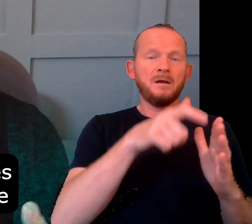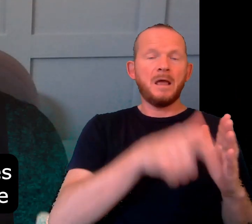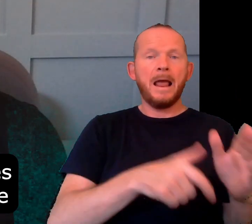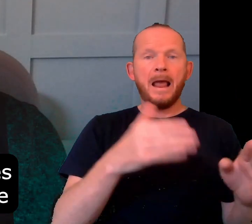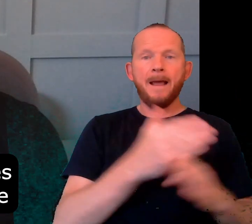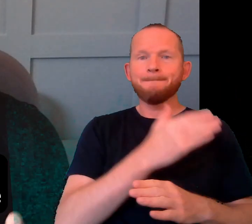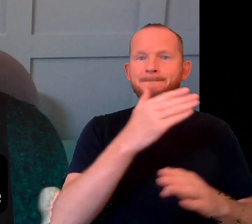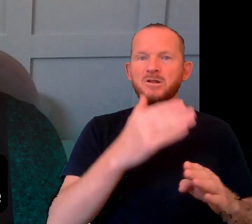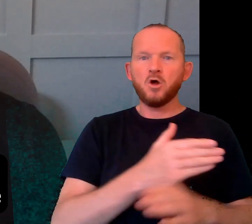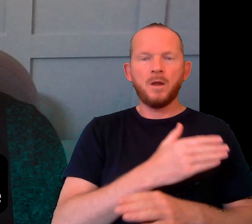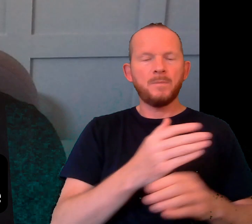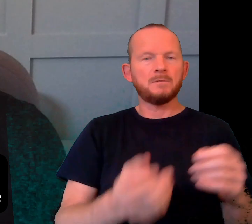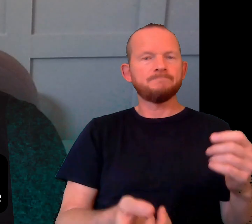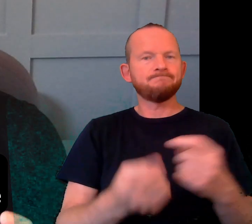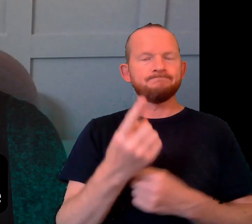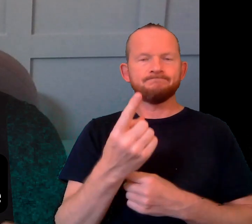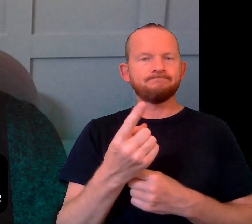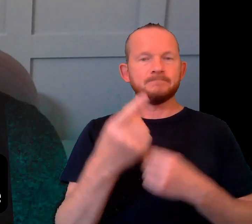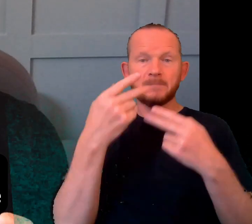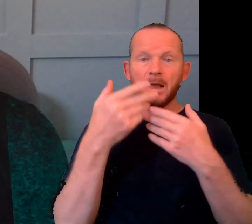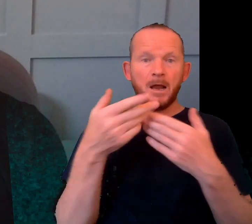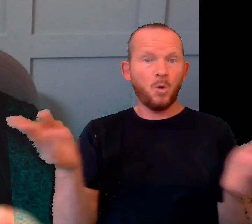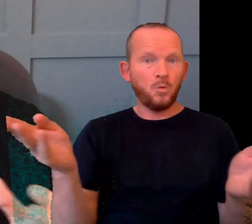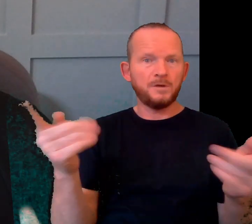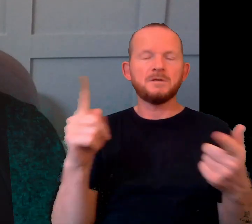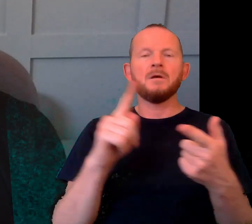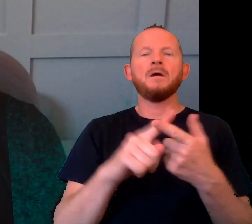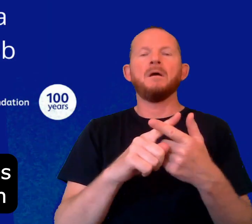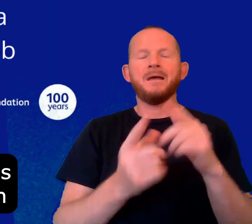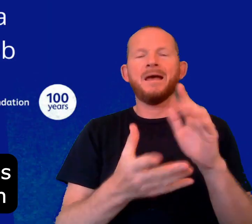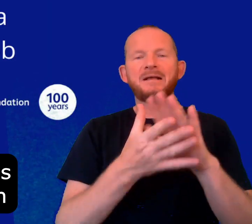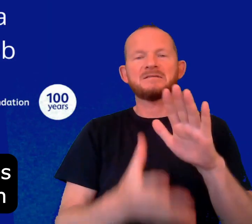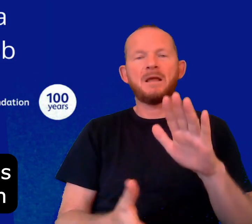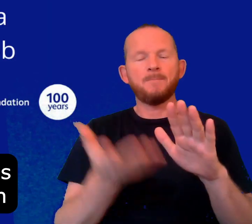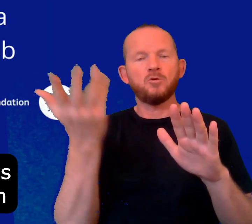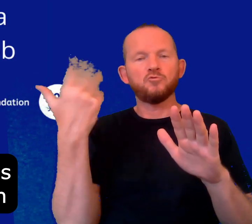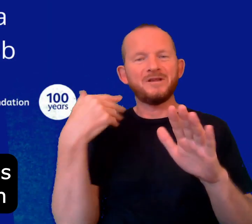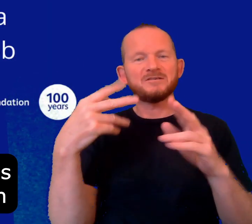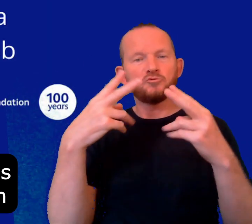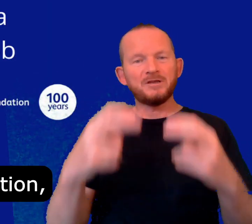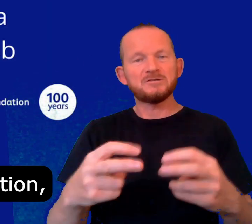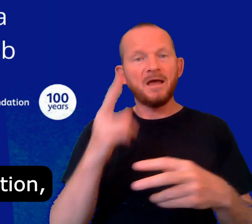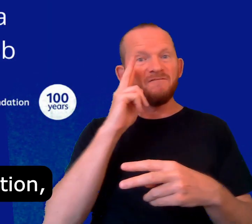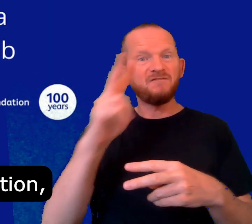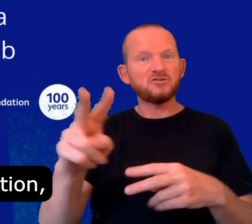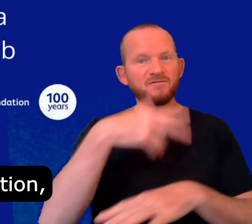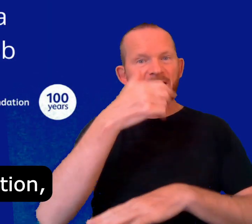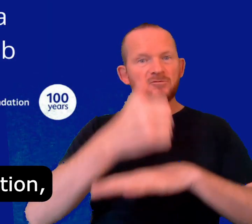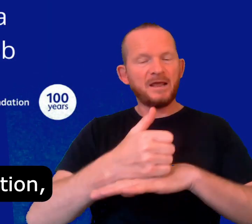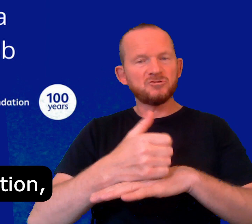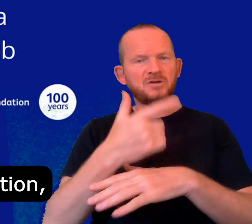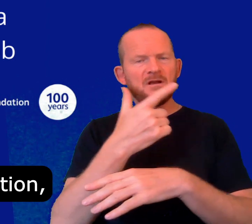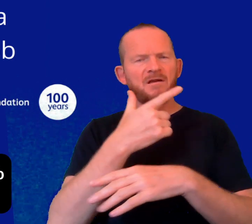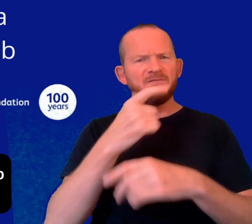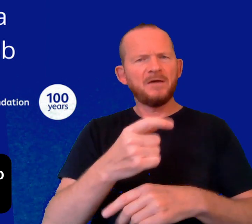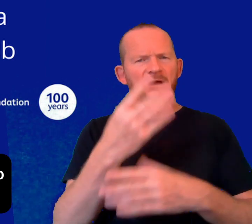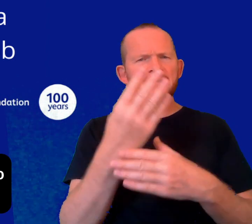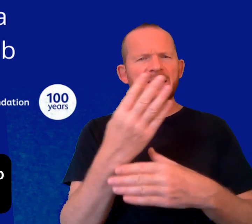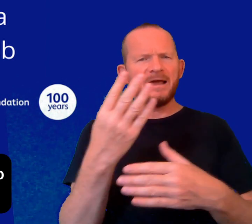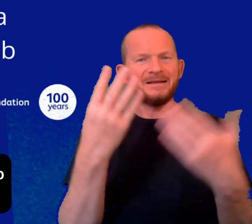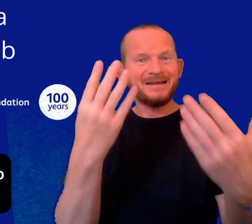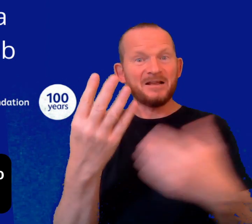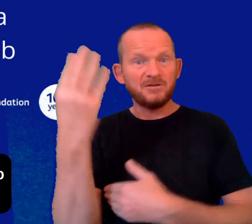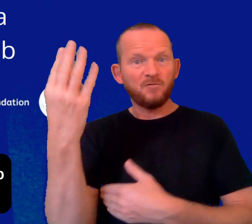comes to disabled people in employment, this can often be quite outward. An example of this is recent research by the Vision Foundation, which